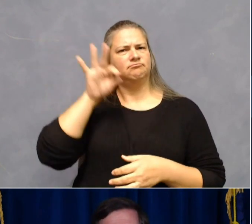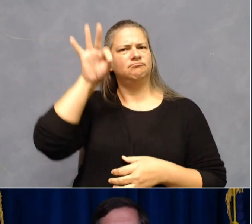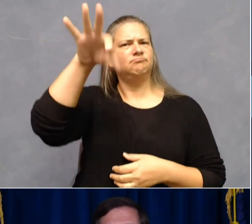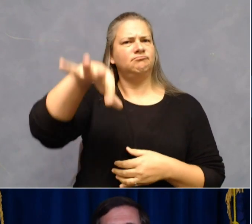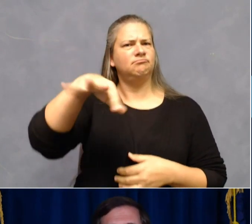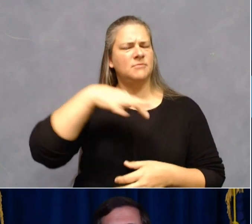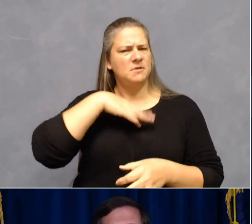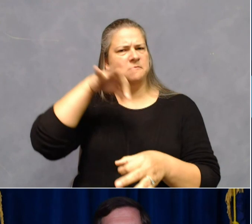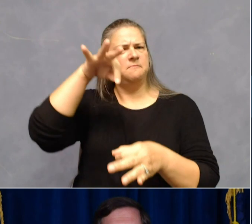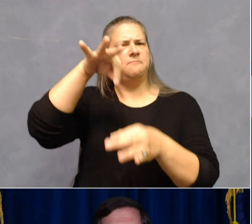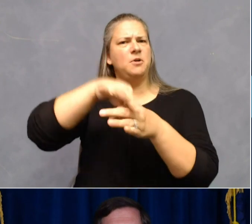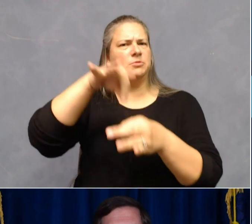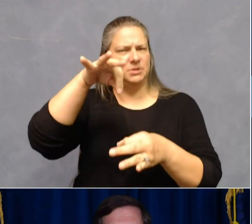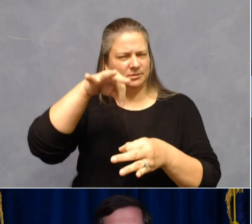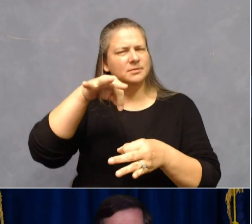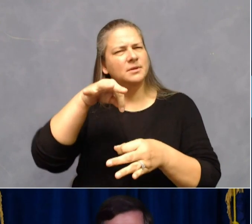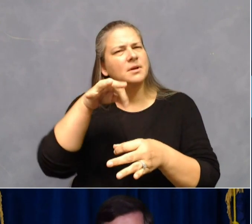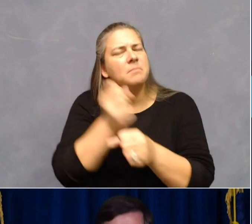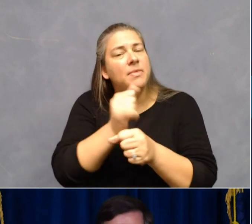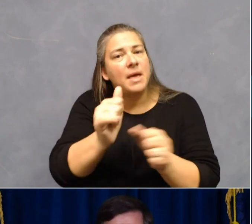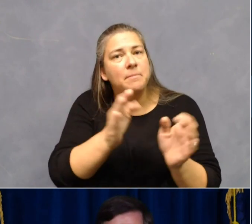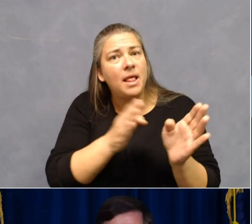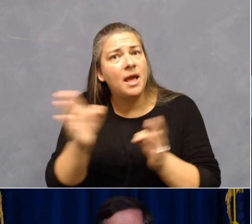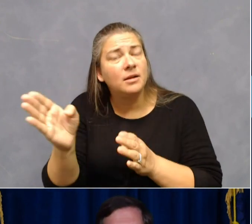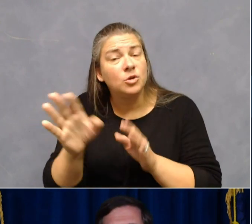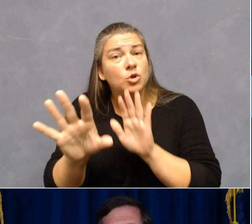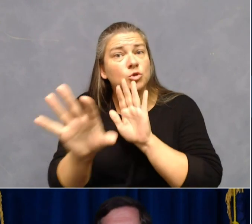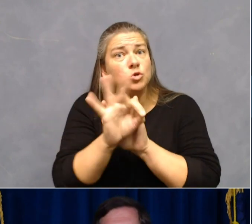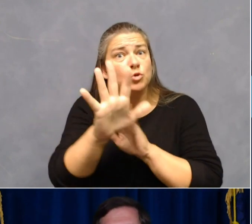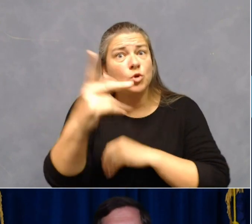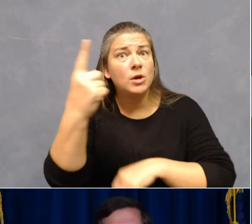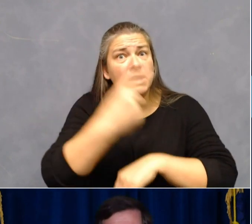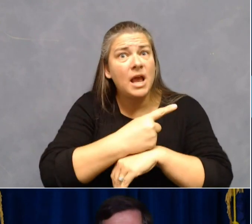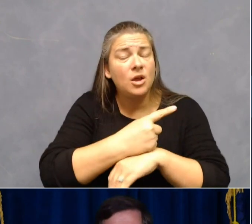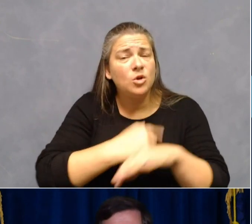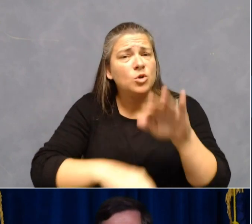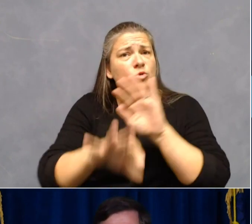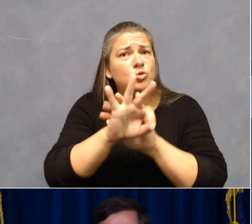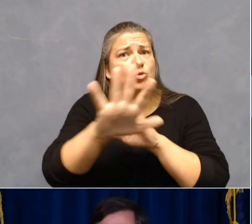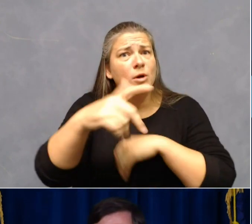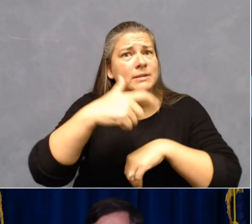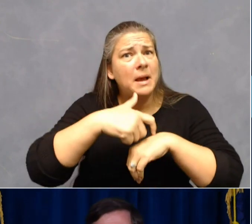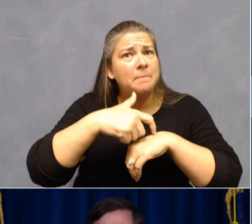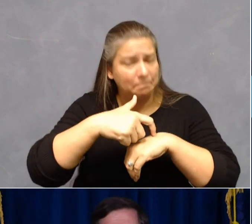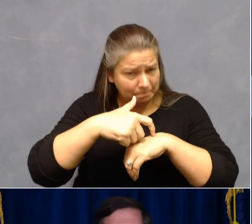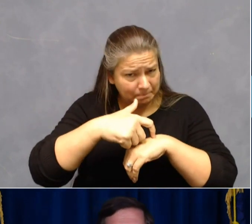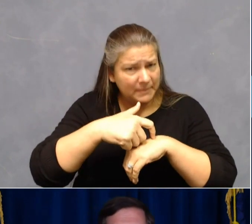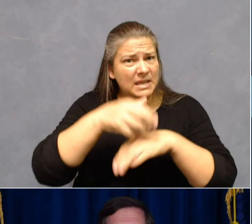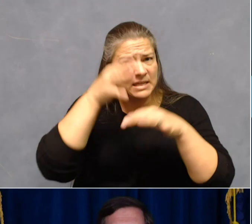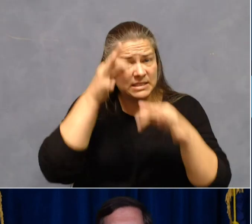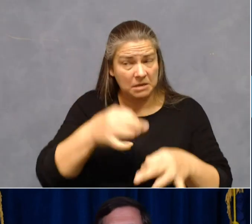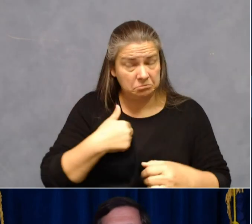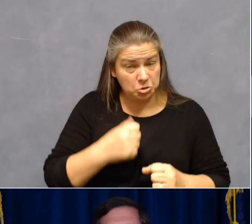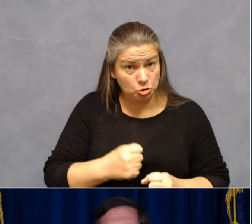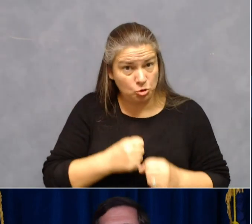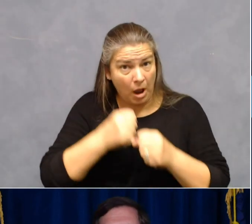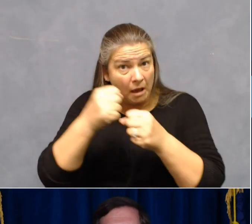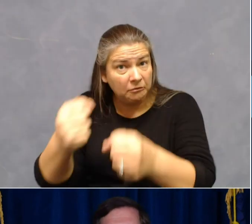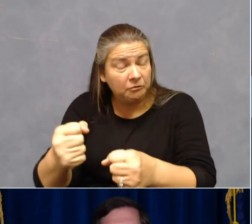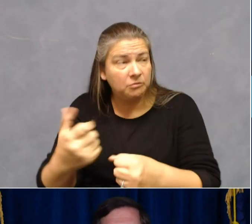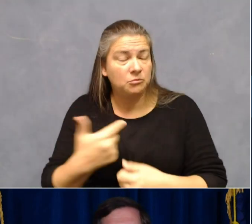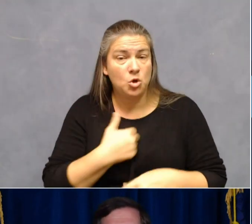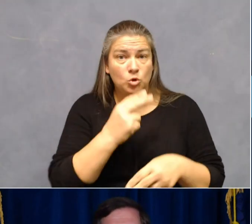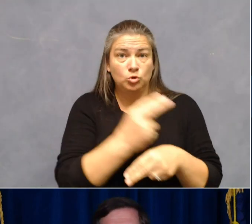early. Pick the day you're going to go, pick the time you're going to go. Decide how you're going to get there. Are you going to drive? Is it public transportation? Do you